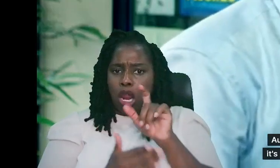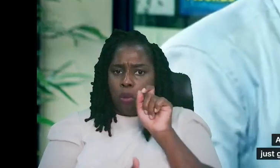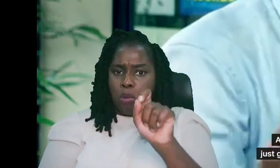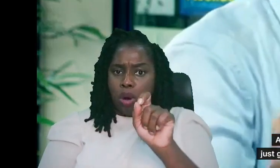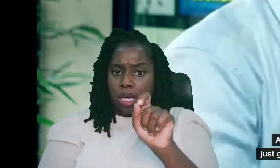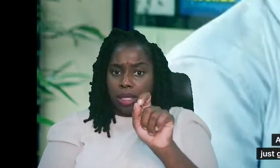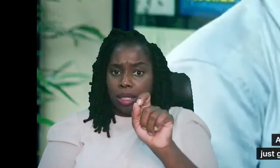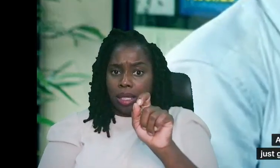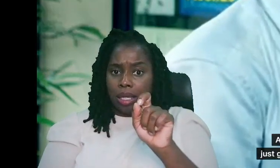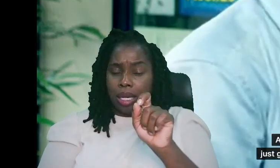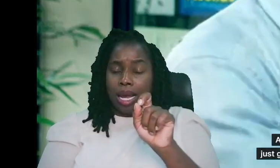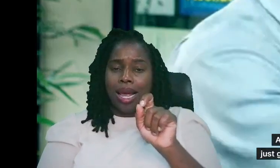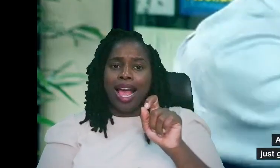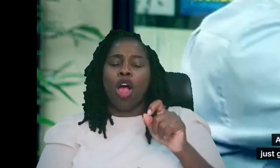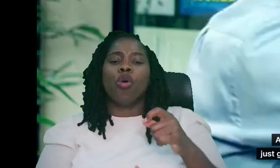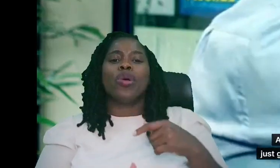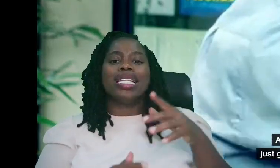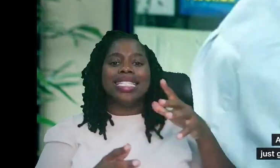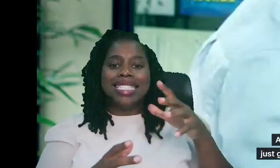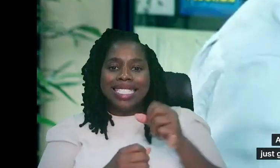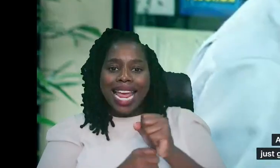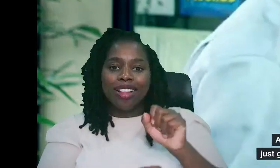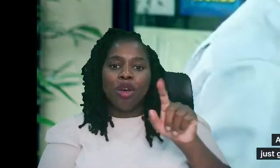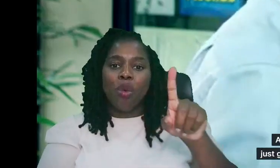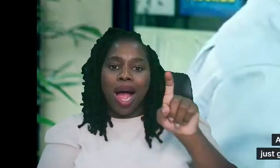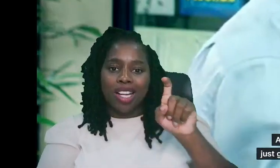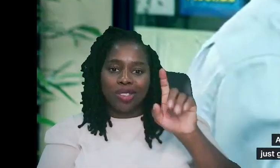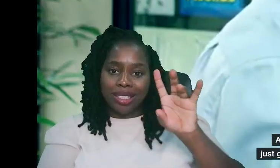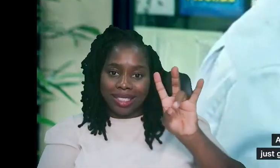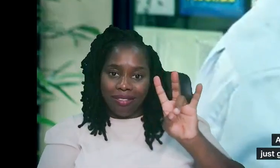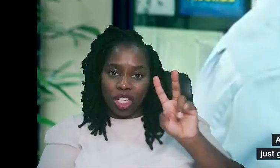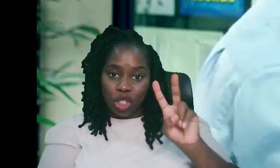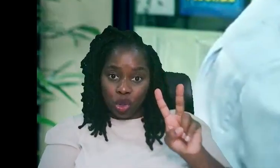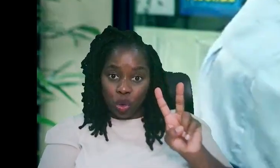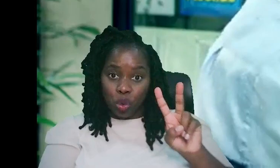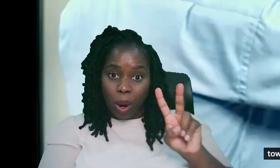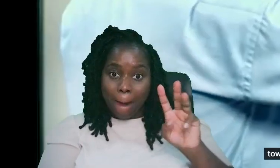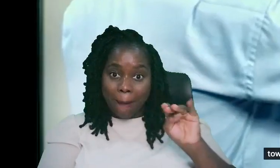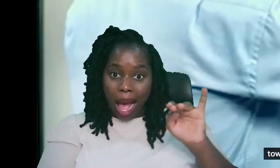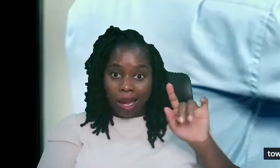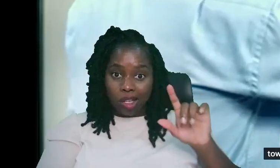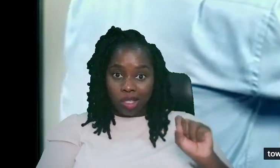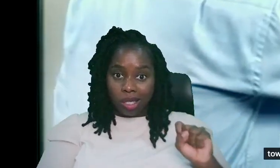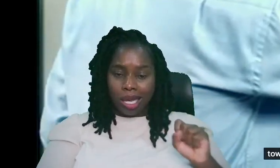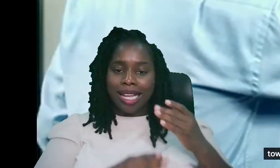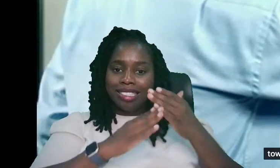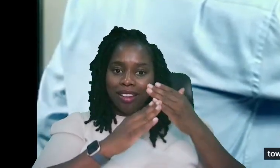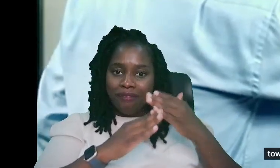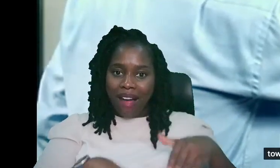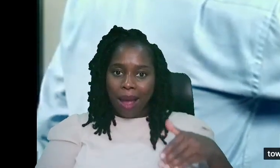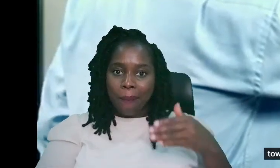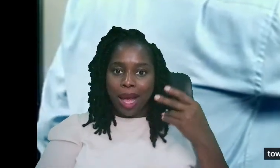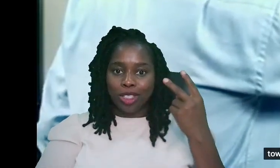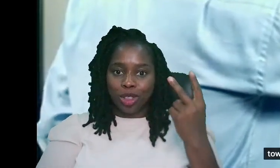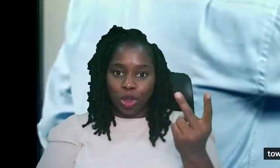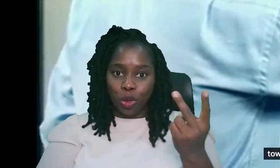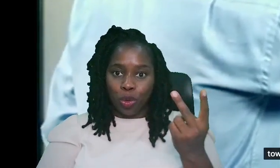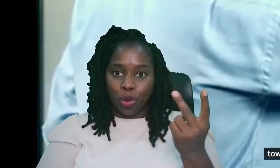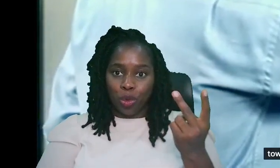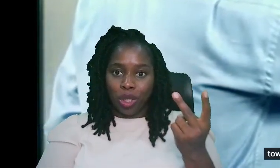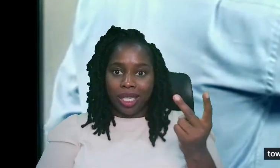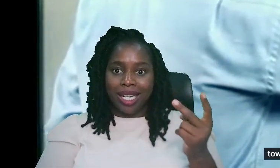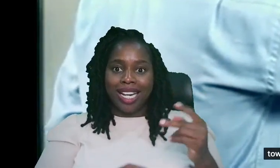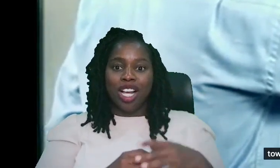in Brenham, and I need to stop next time. Maybe just go to Brenham, give Brenham the credit that it's due as a small town.